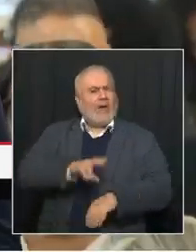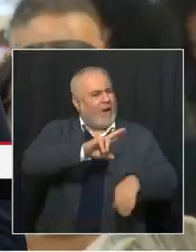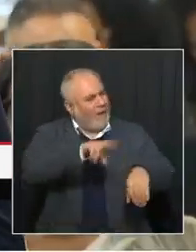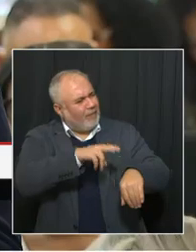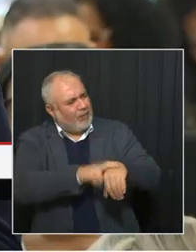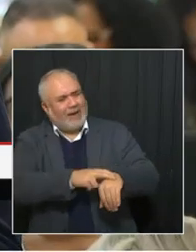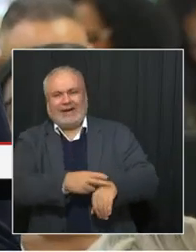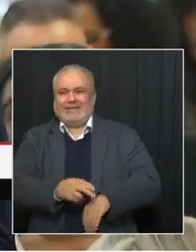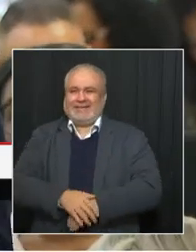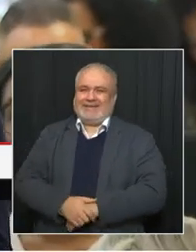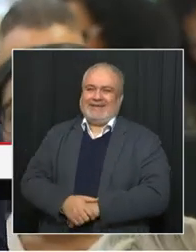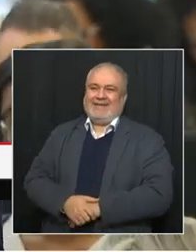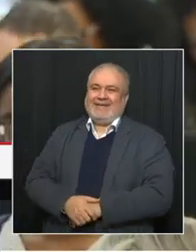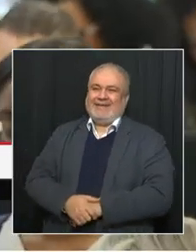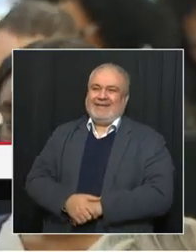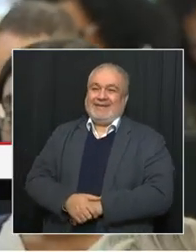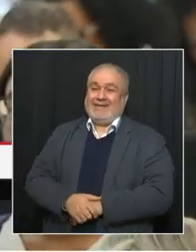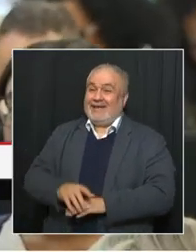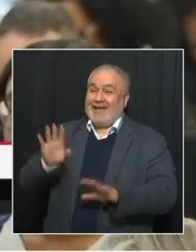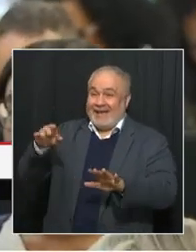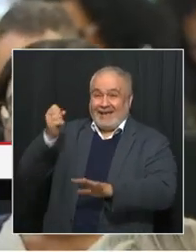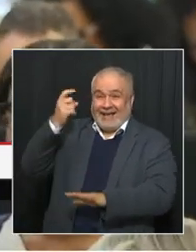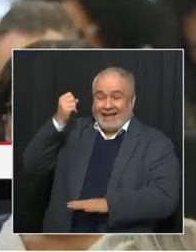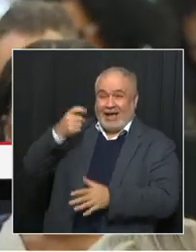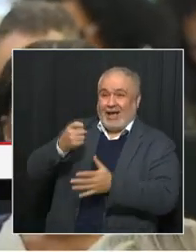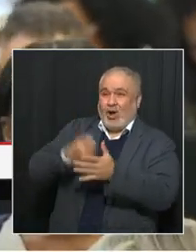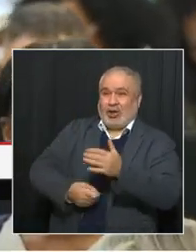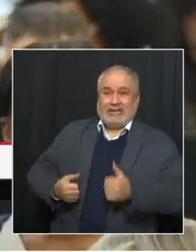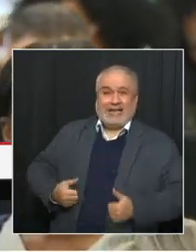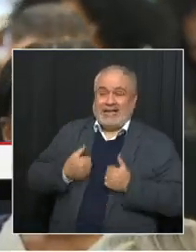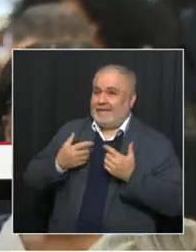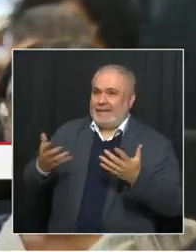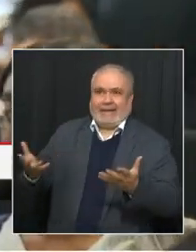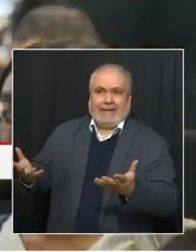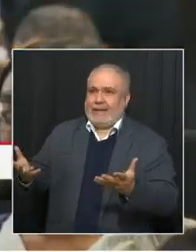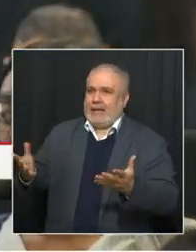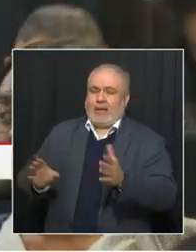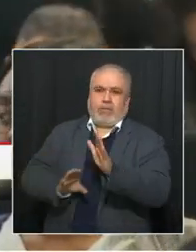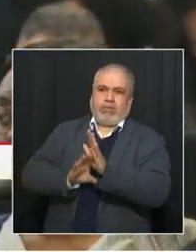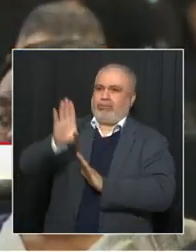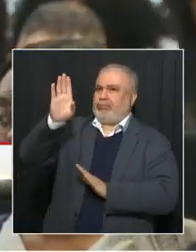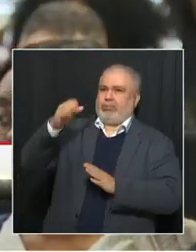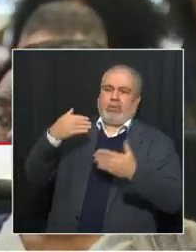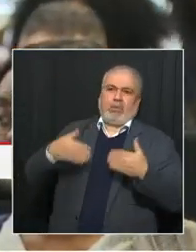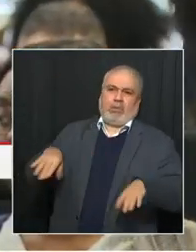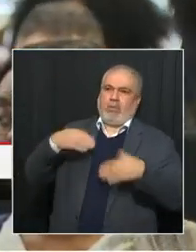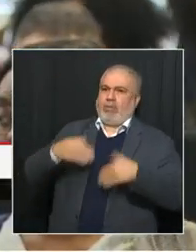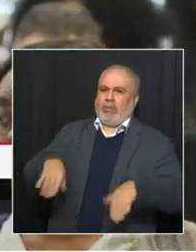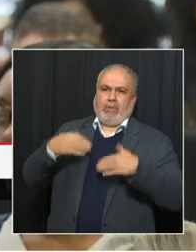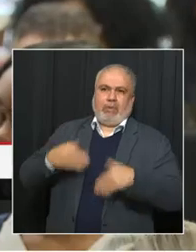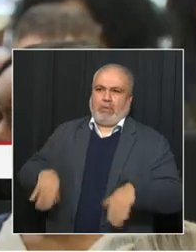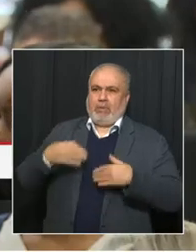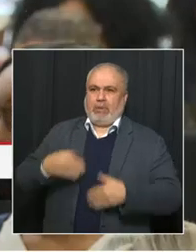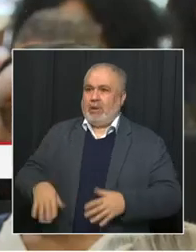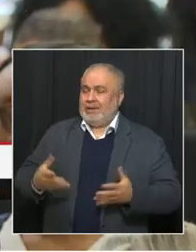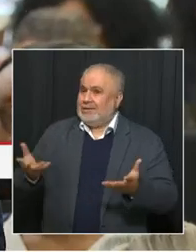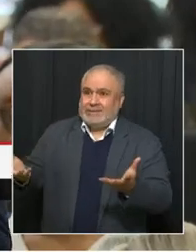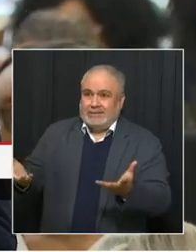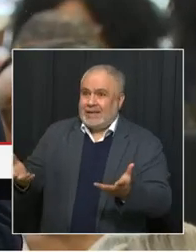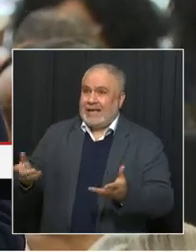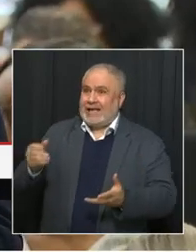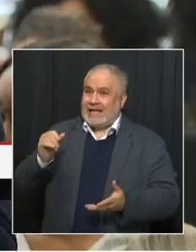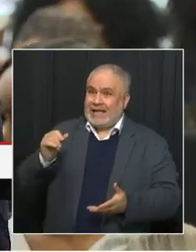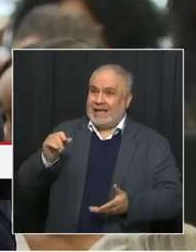with cost of living is so high in DC. And if you're a